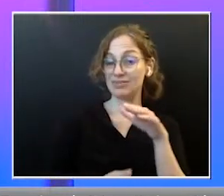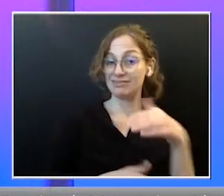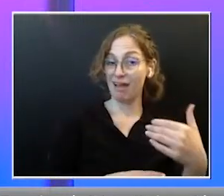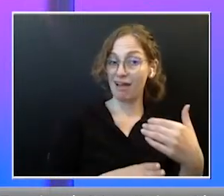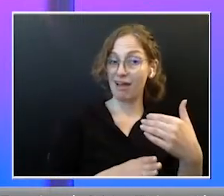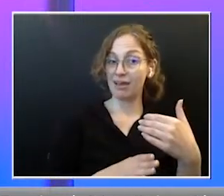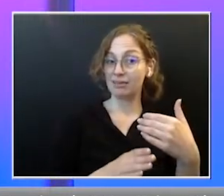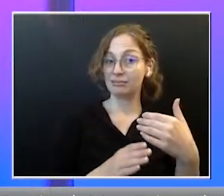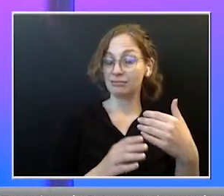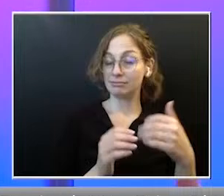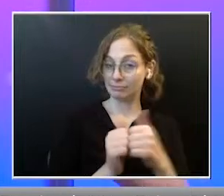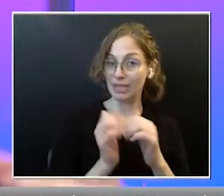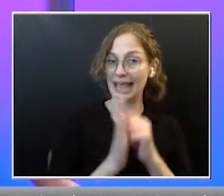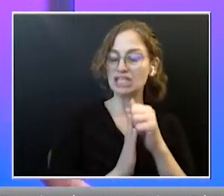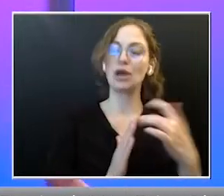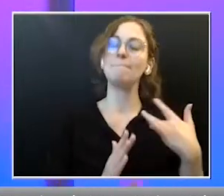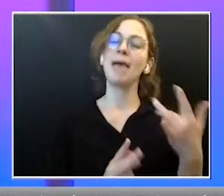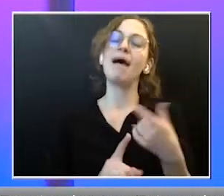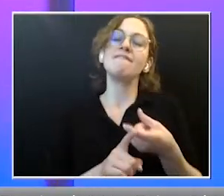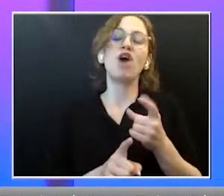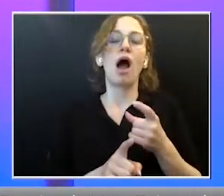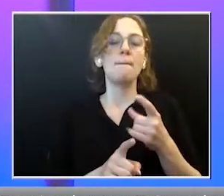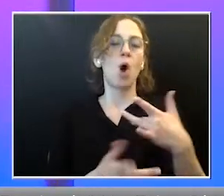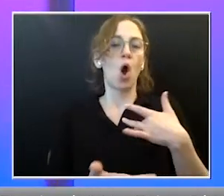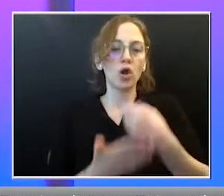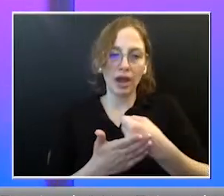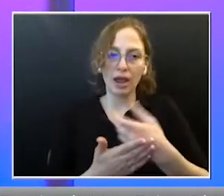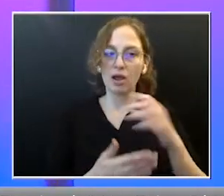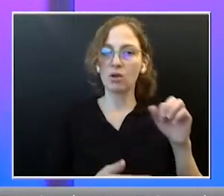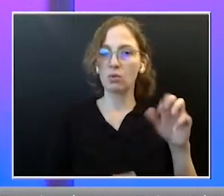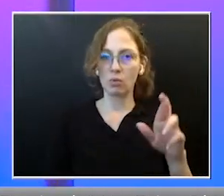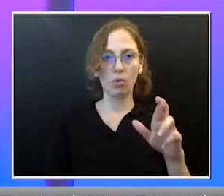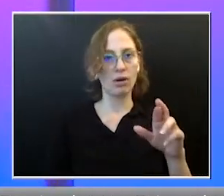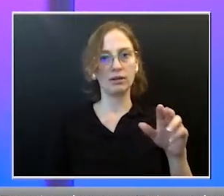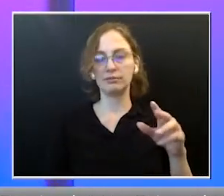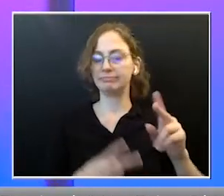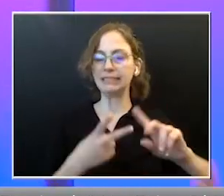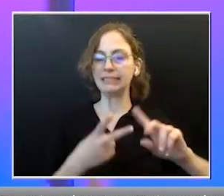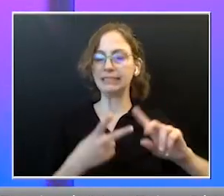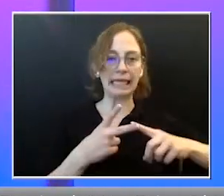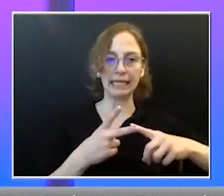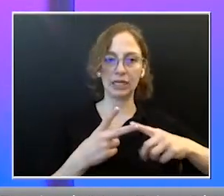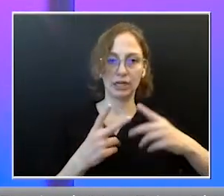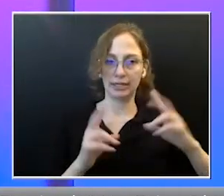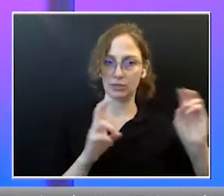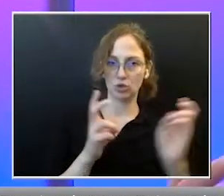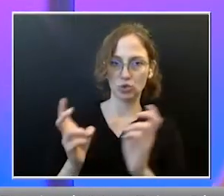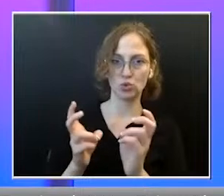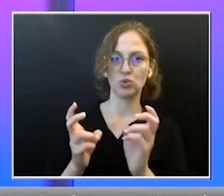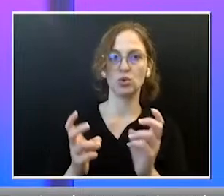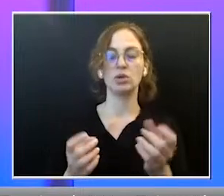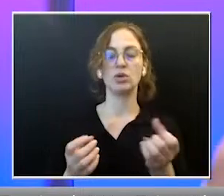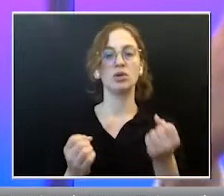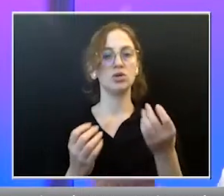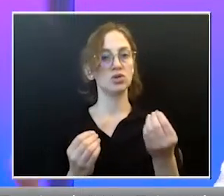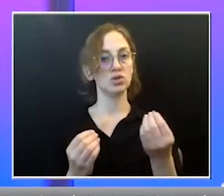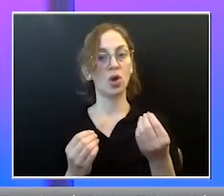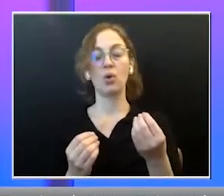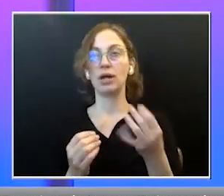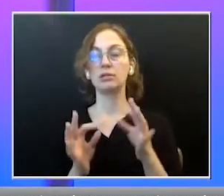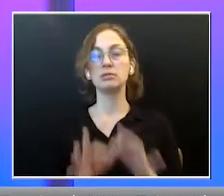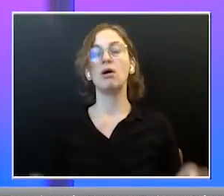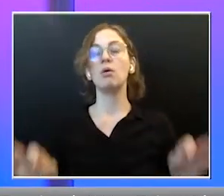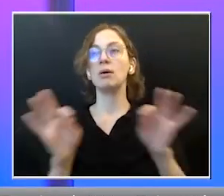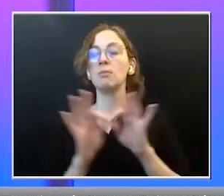have, and so that emphasis when she was talking about survivorship, it's so important to say, okay, great, we got you through this. Now, what do you